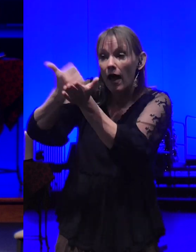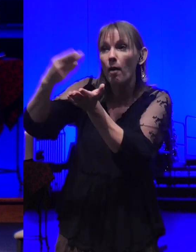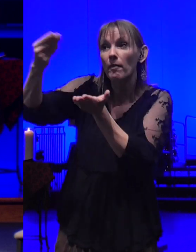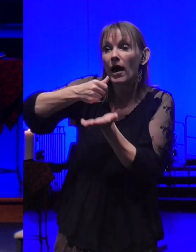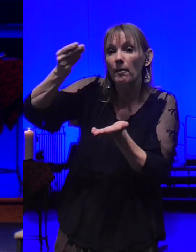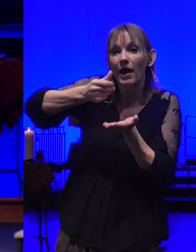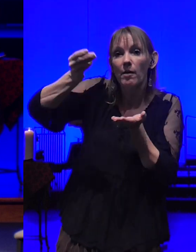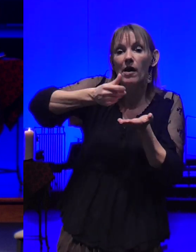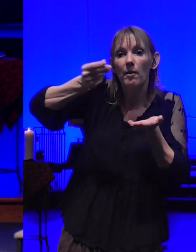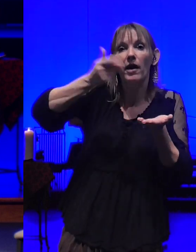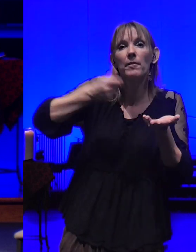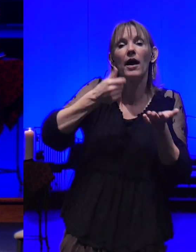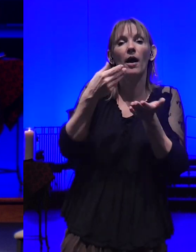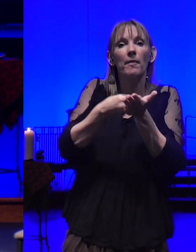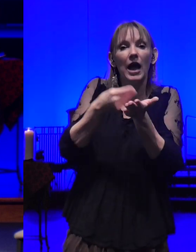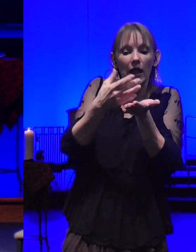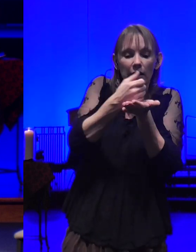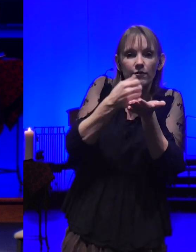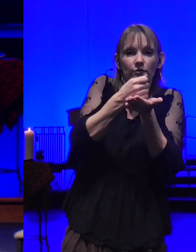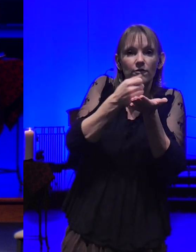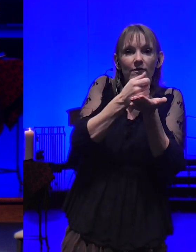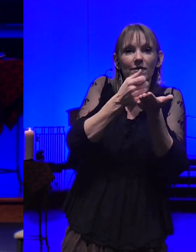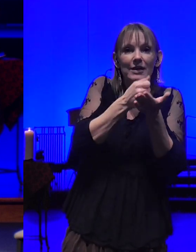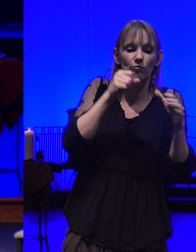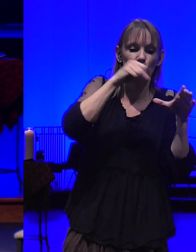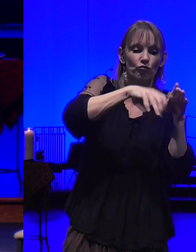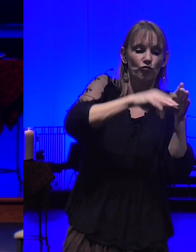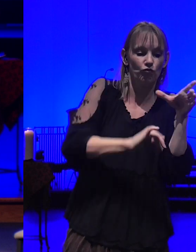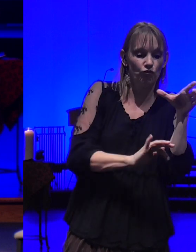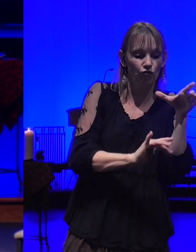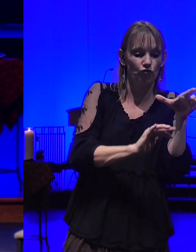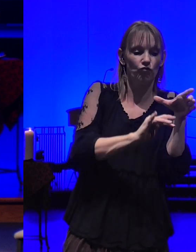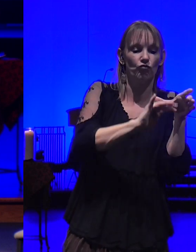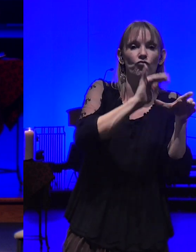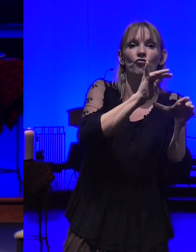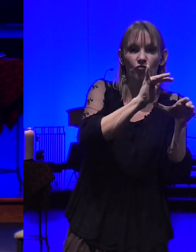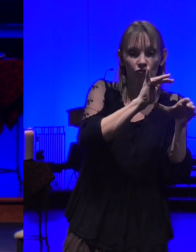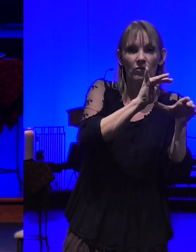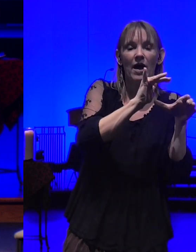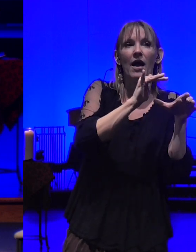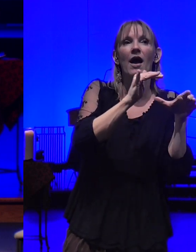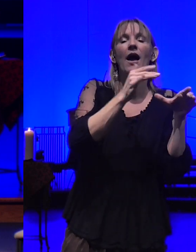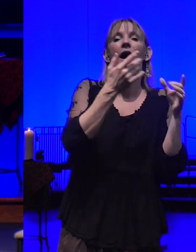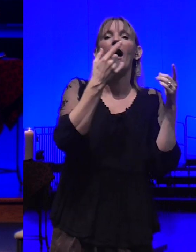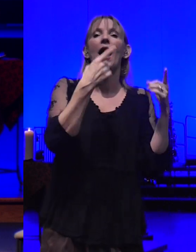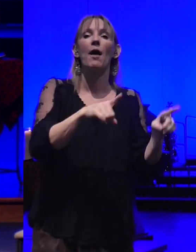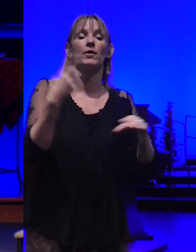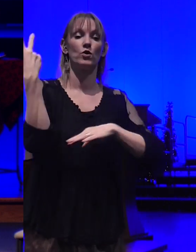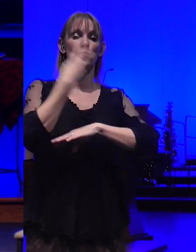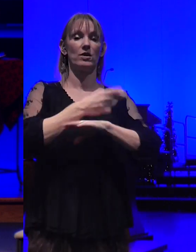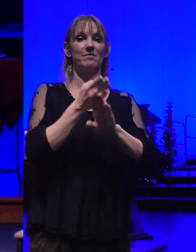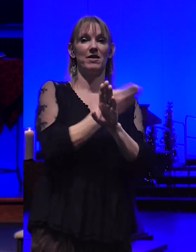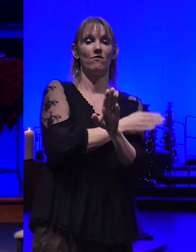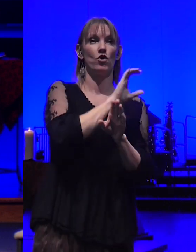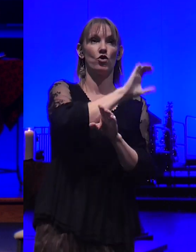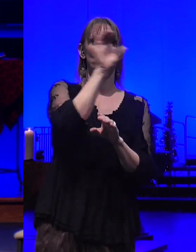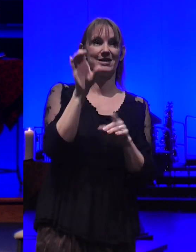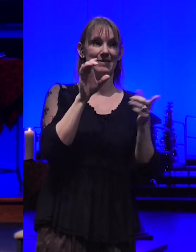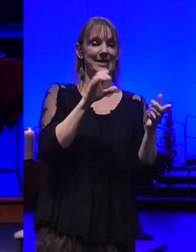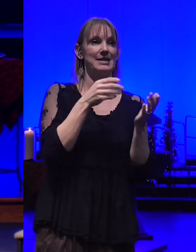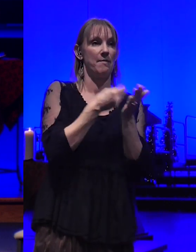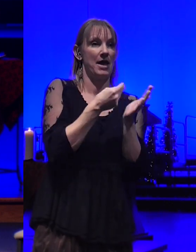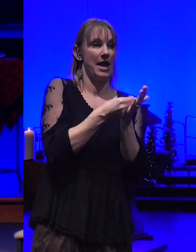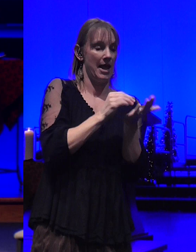and nickels and dimes and a few dollar bills, and they kept putting it in there. And it was about 2 days before Christmas, and they opened it up and counted